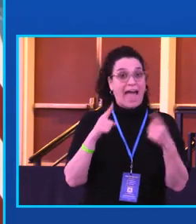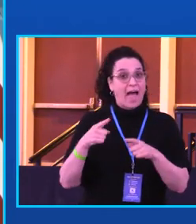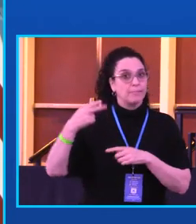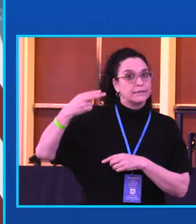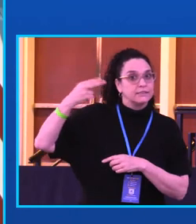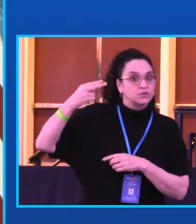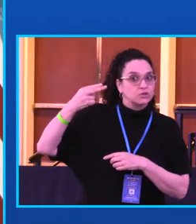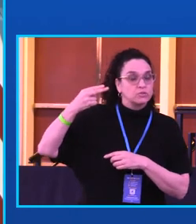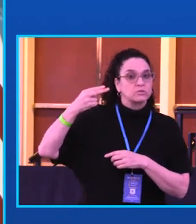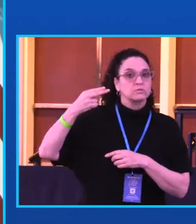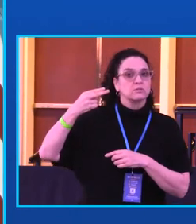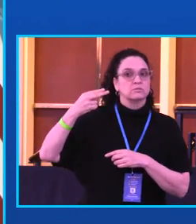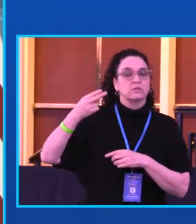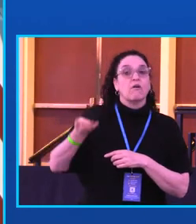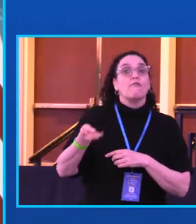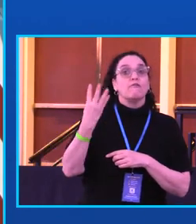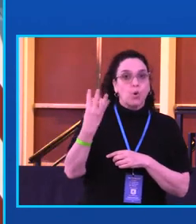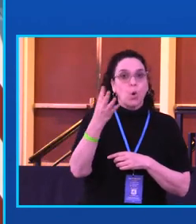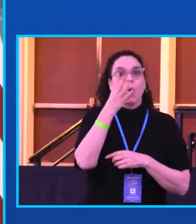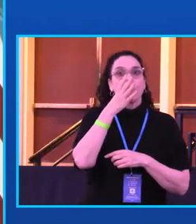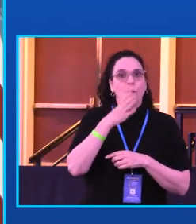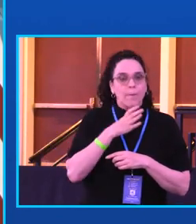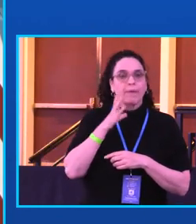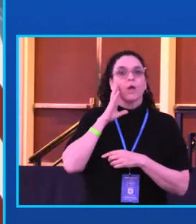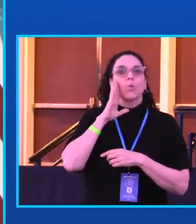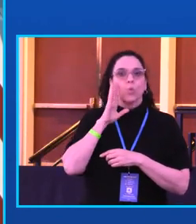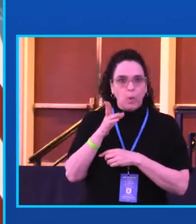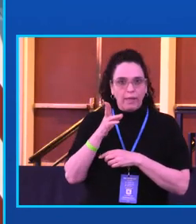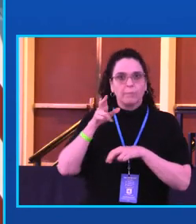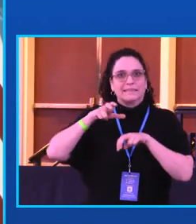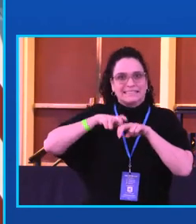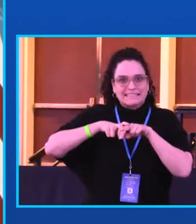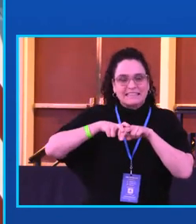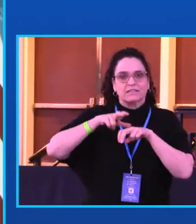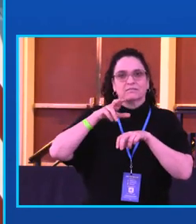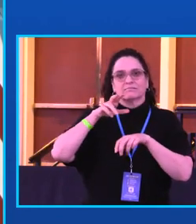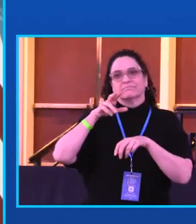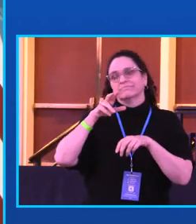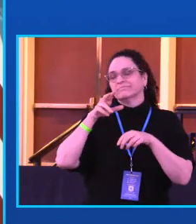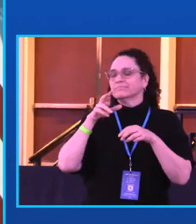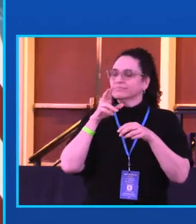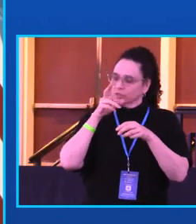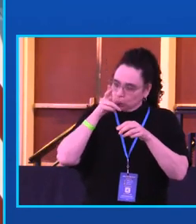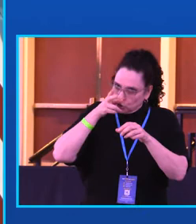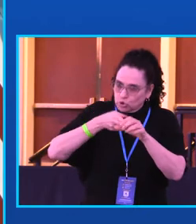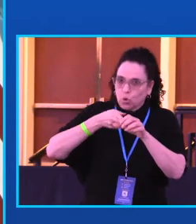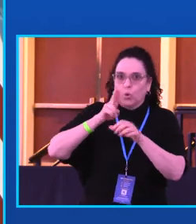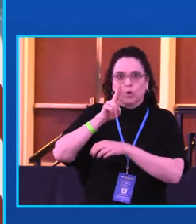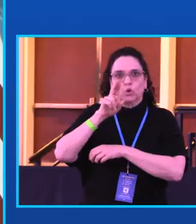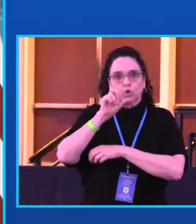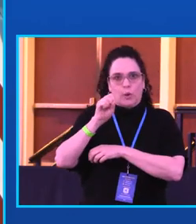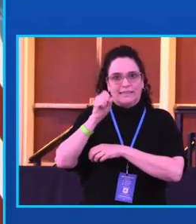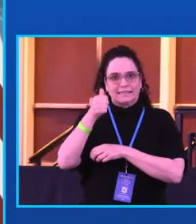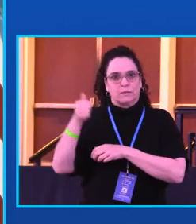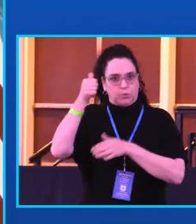history, four women will sit on the United States Supreme Court at the same time. How about